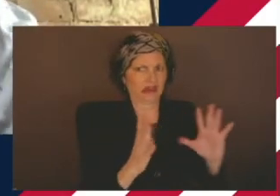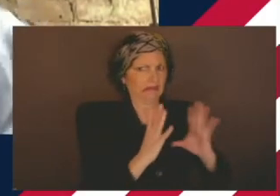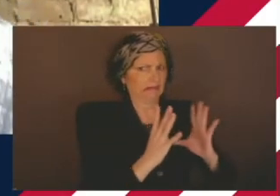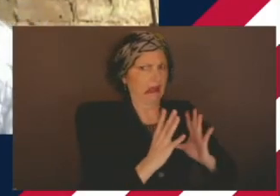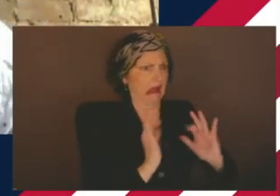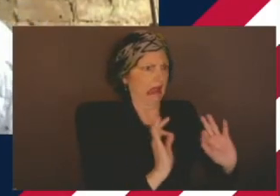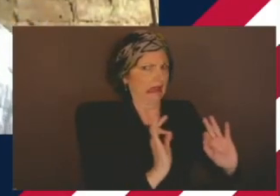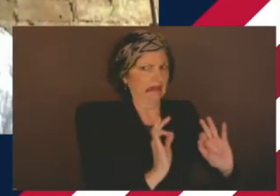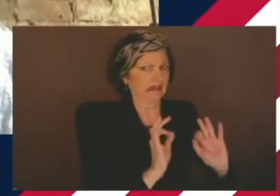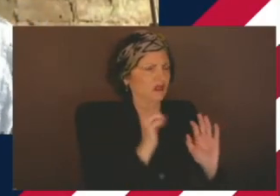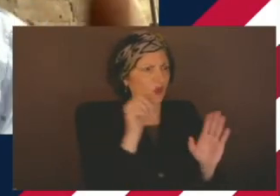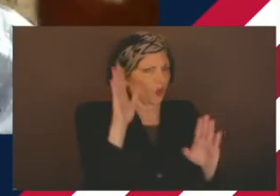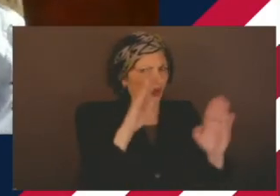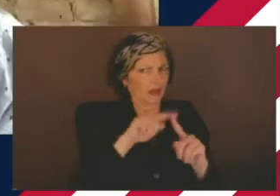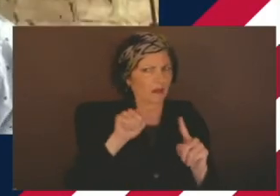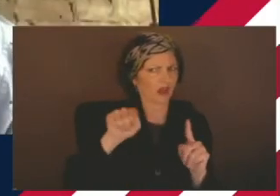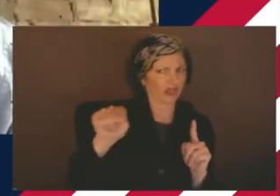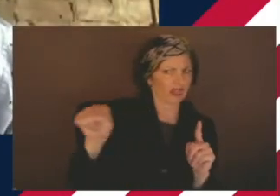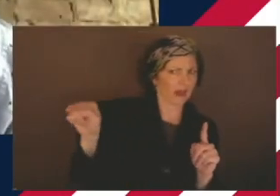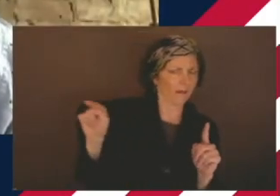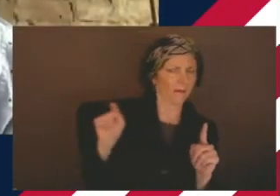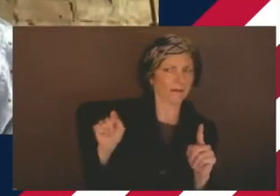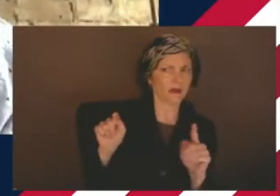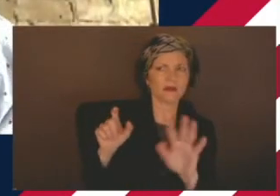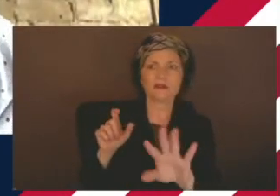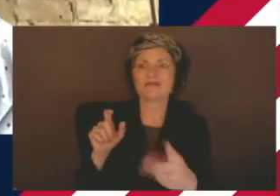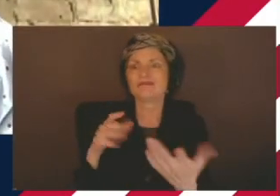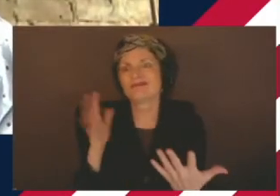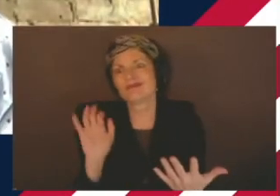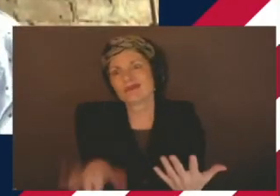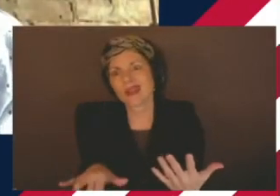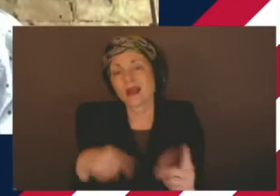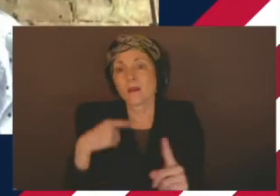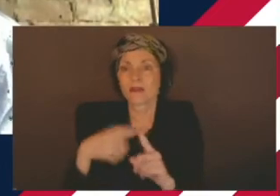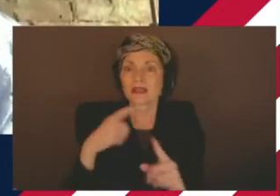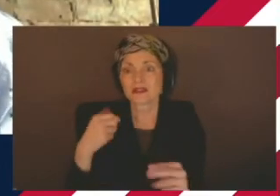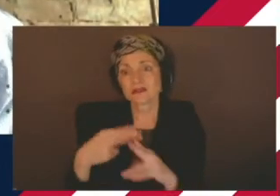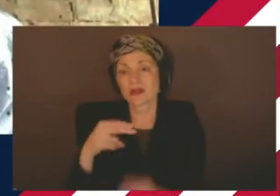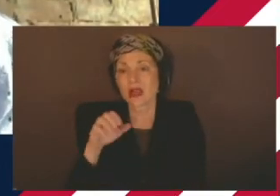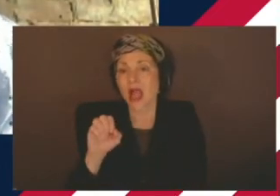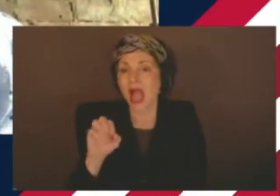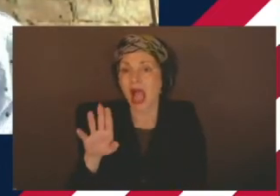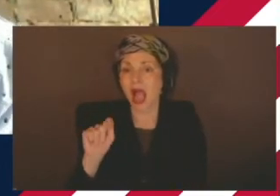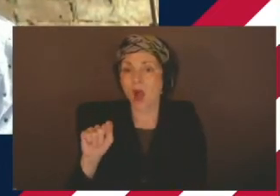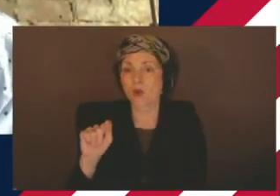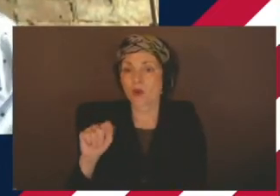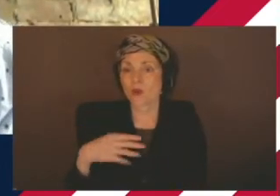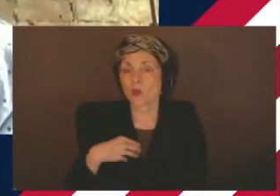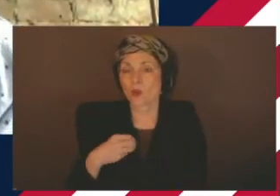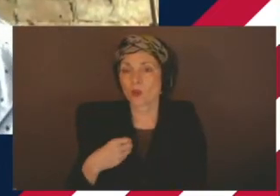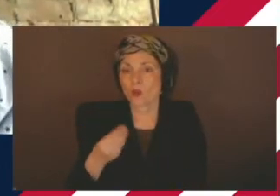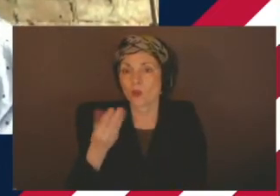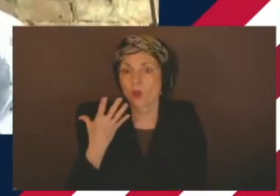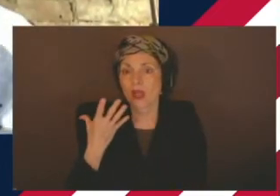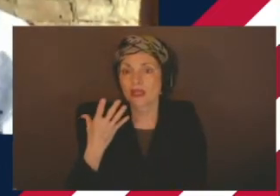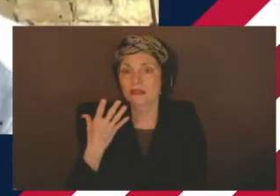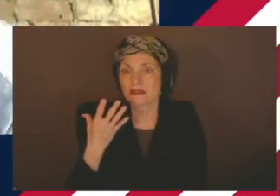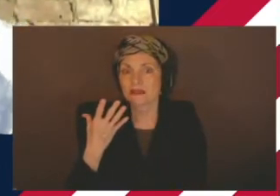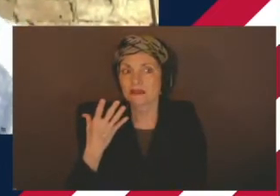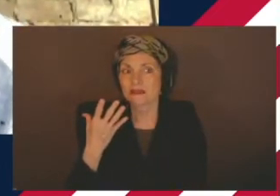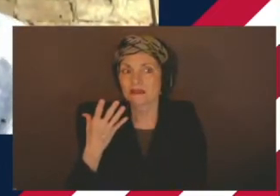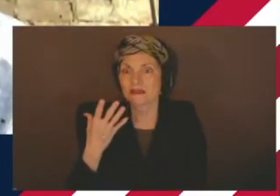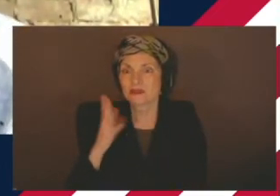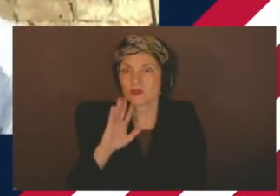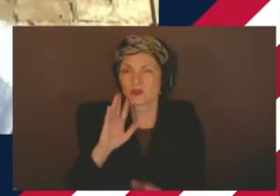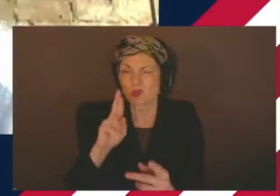going down? So there's that. Then there's the outright racism, which, I'm sorry, is behind the desk in the Oval Office. Just